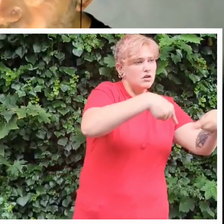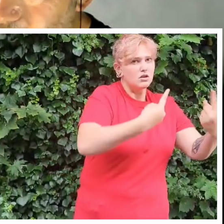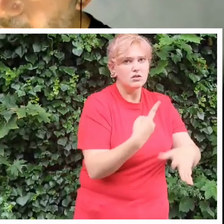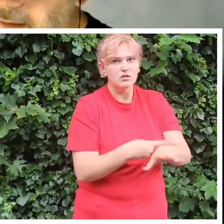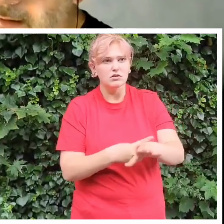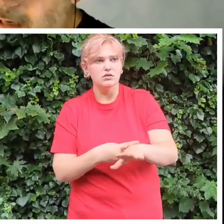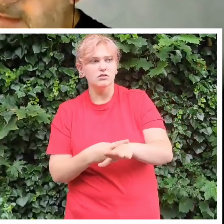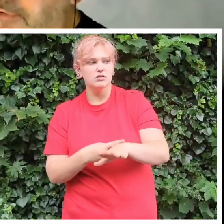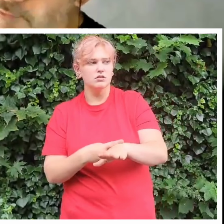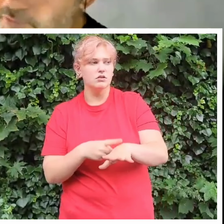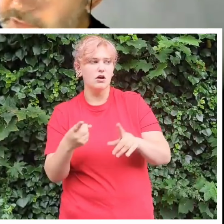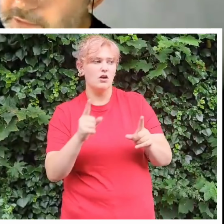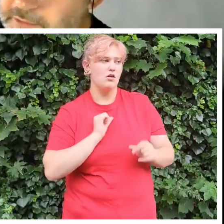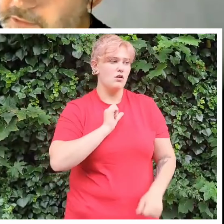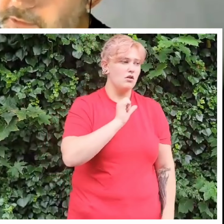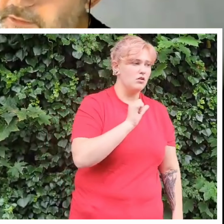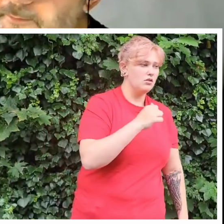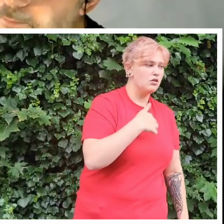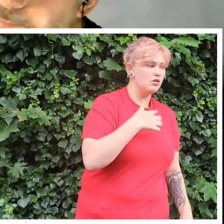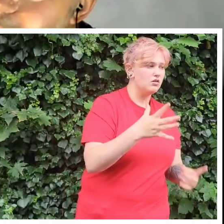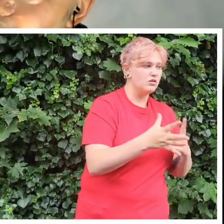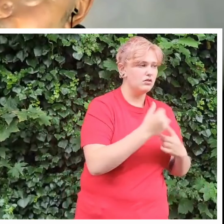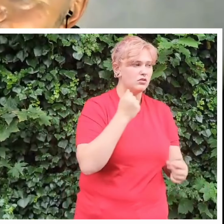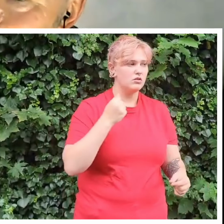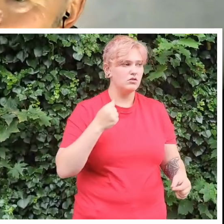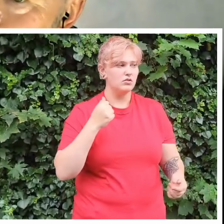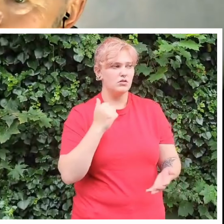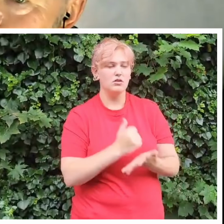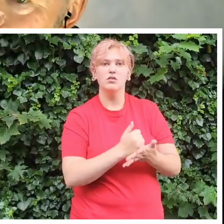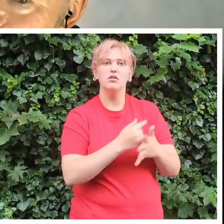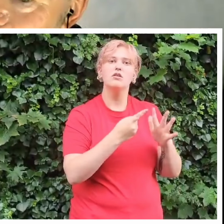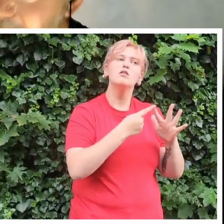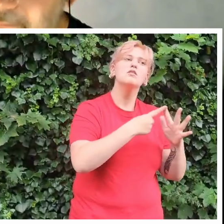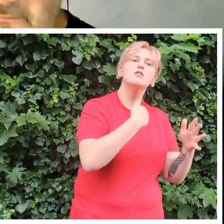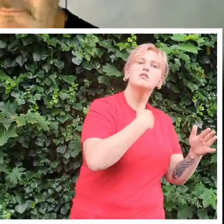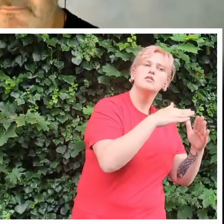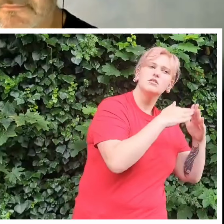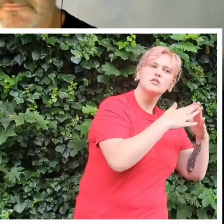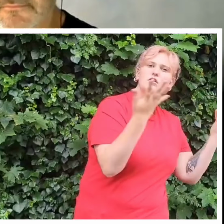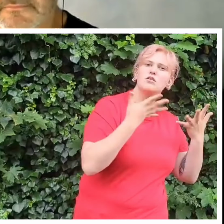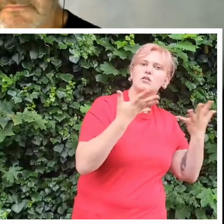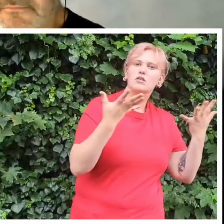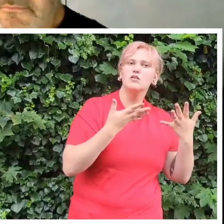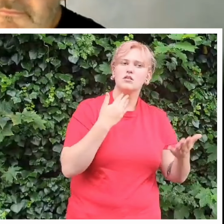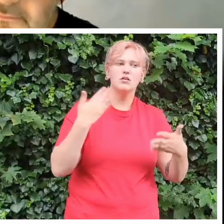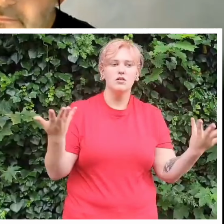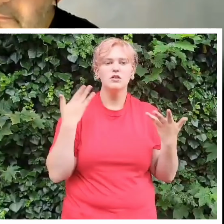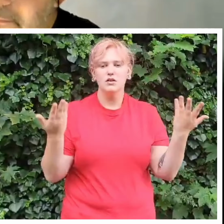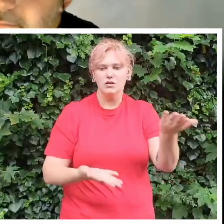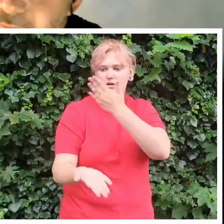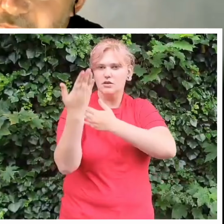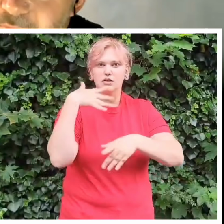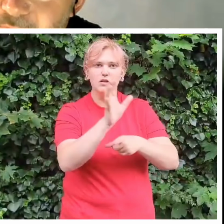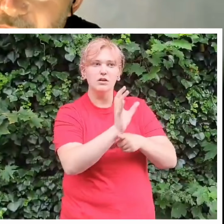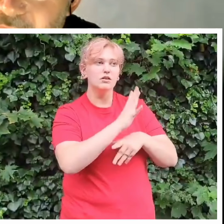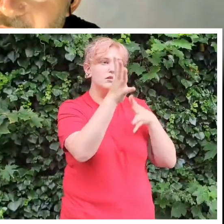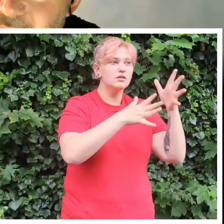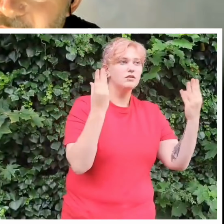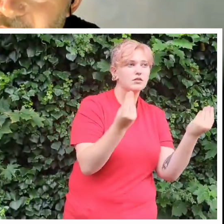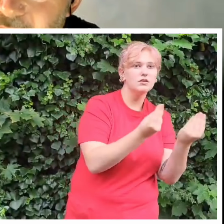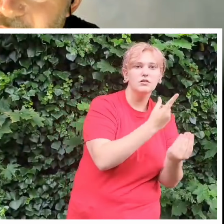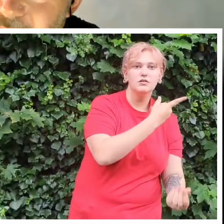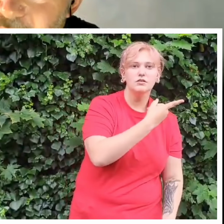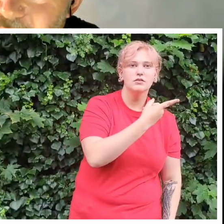another time. And then you'll. Because I've got equipment at my house where I can play back this interview and I can sign along to